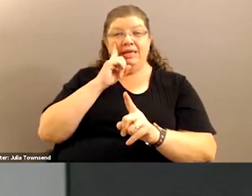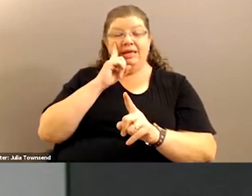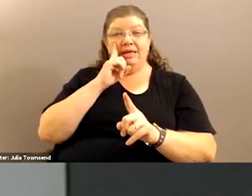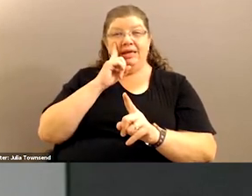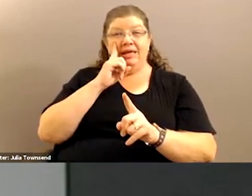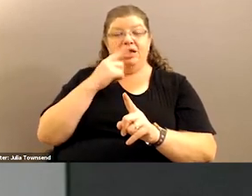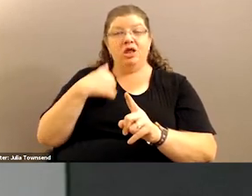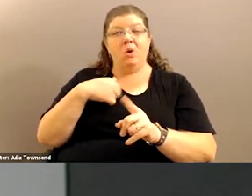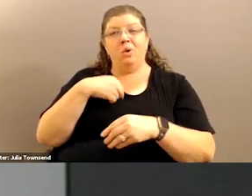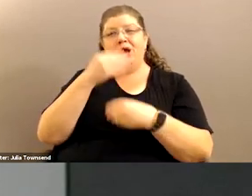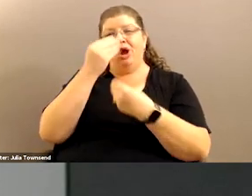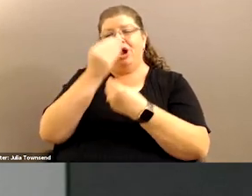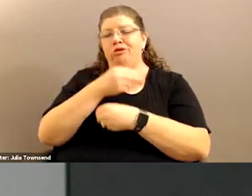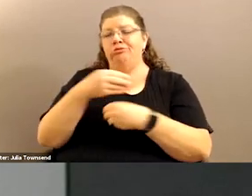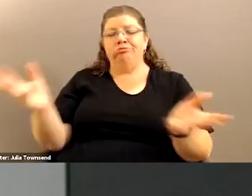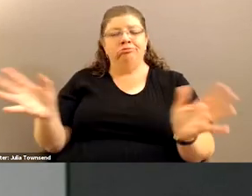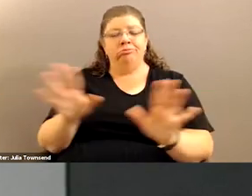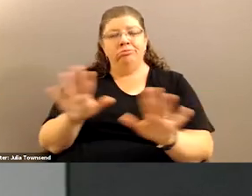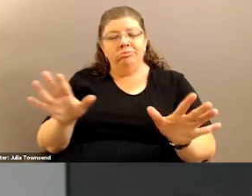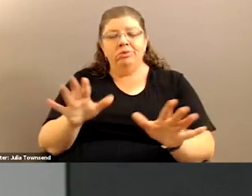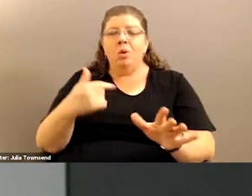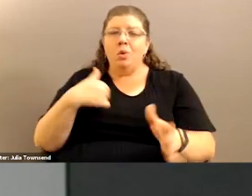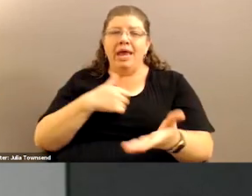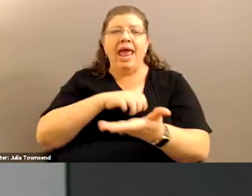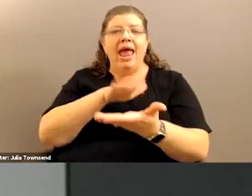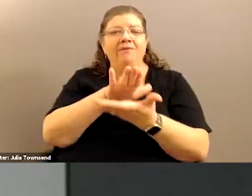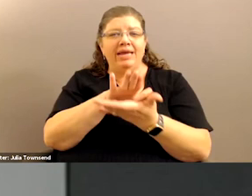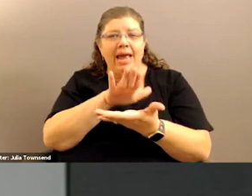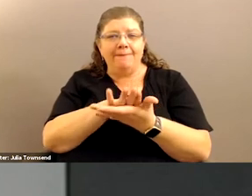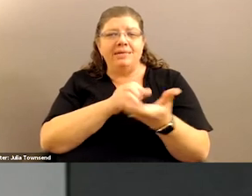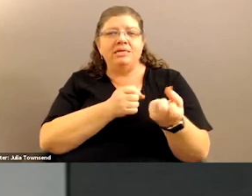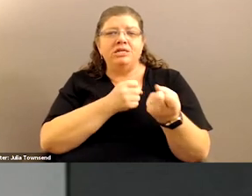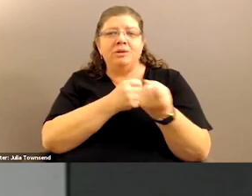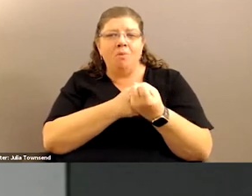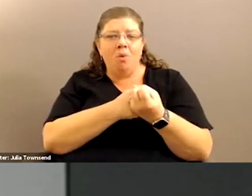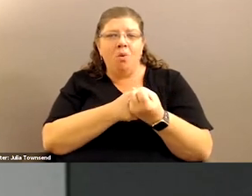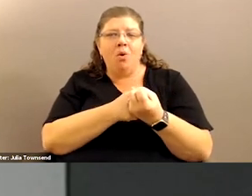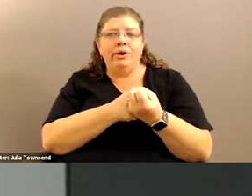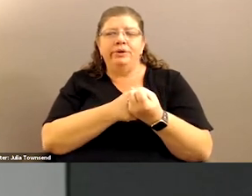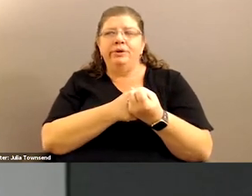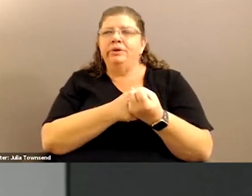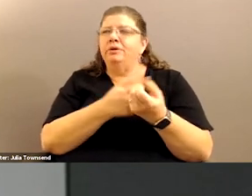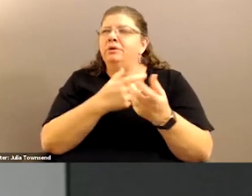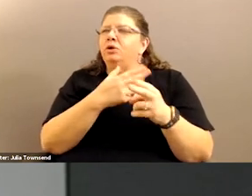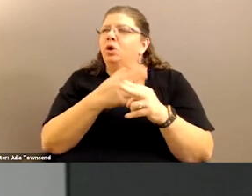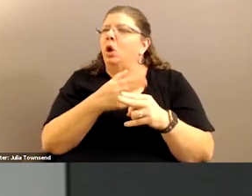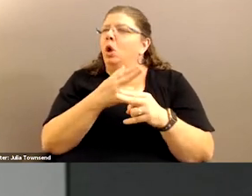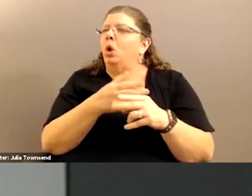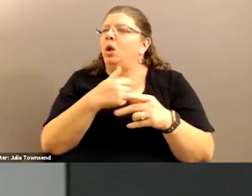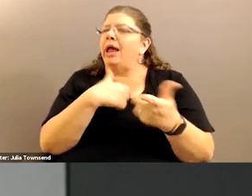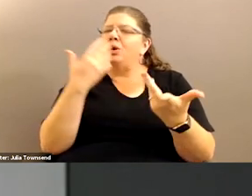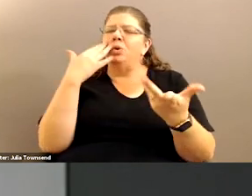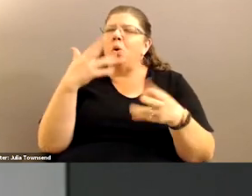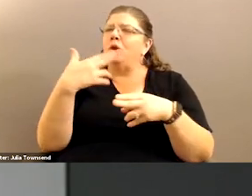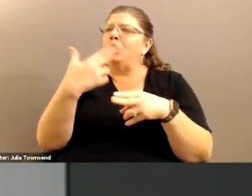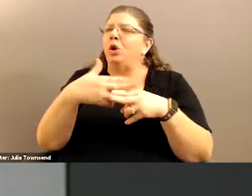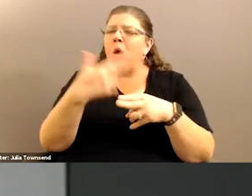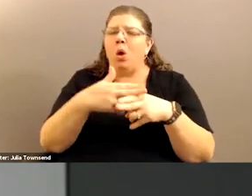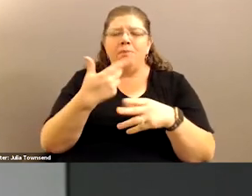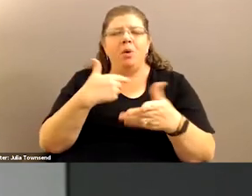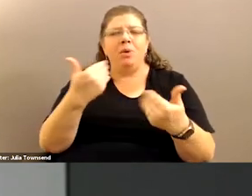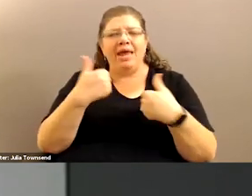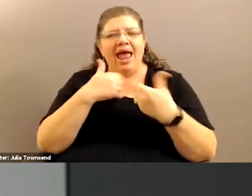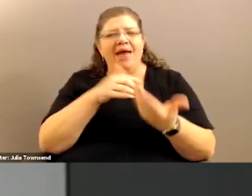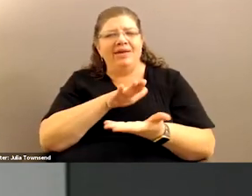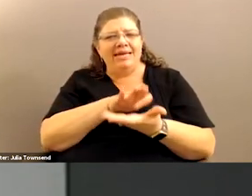wind we have don't we have campus support uh i don't know what they're called at the schools but don't we have